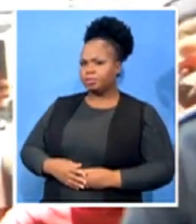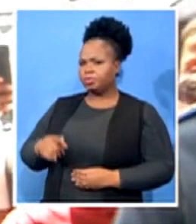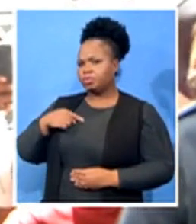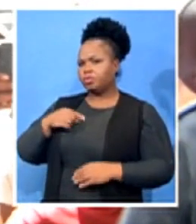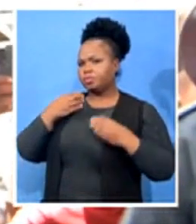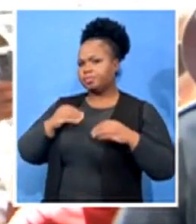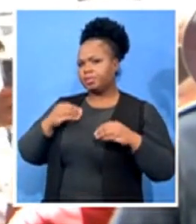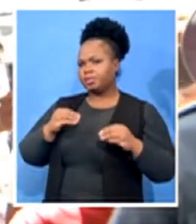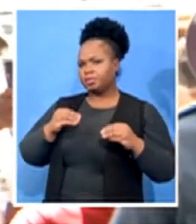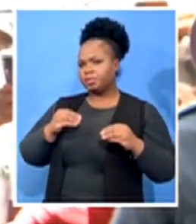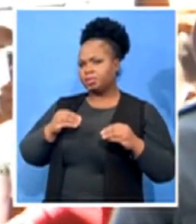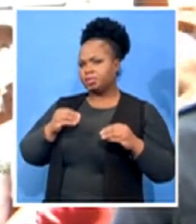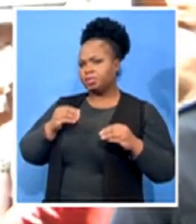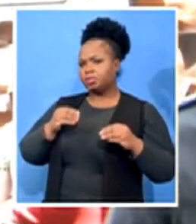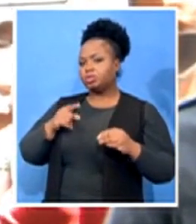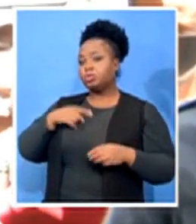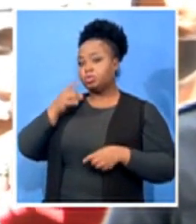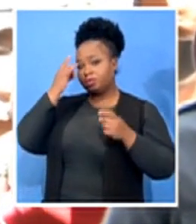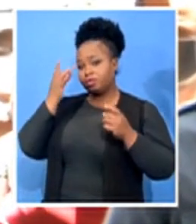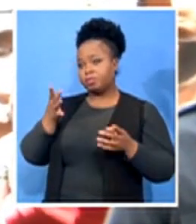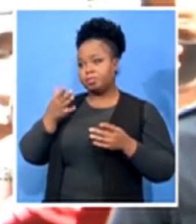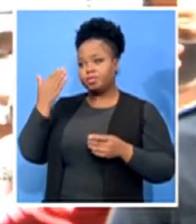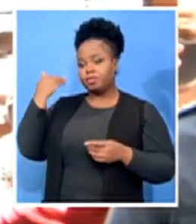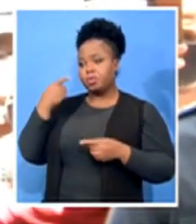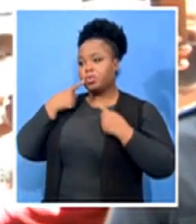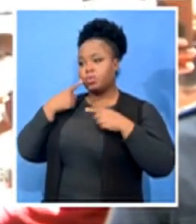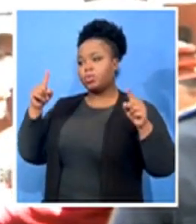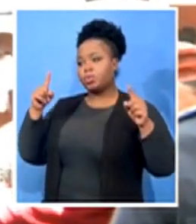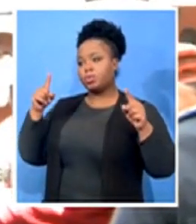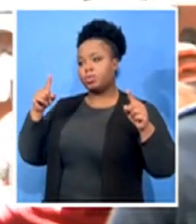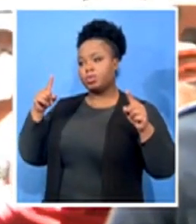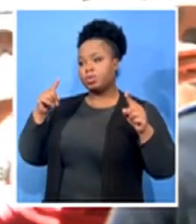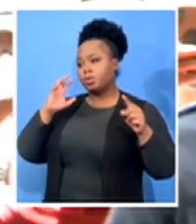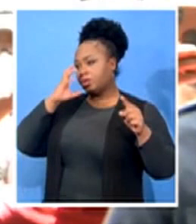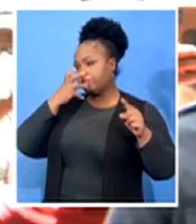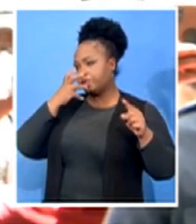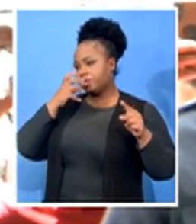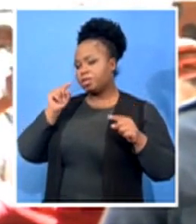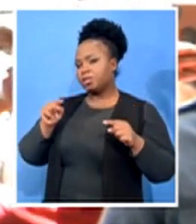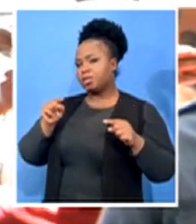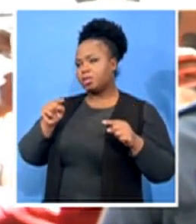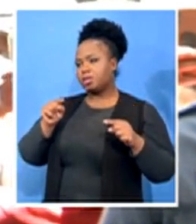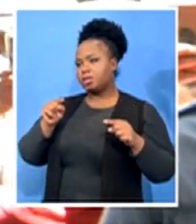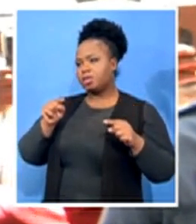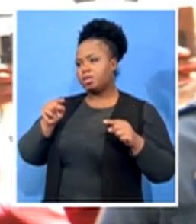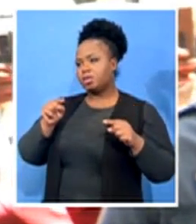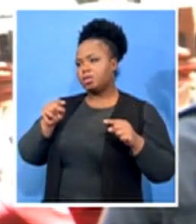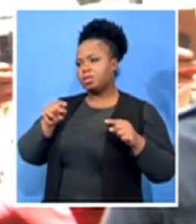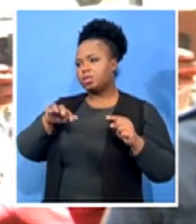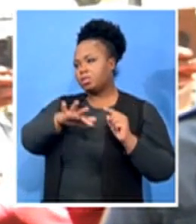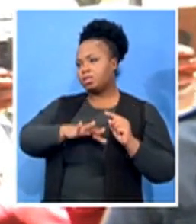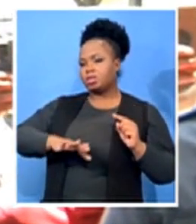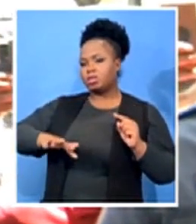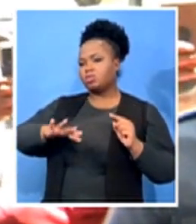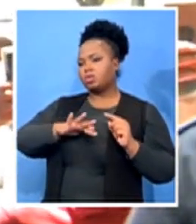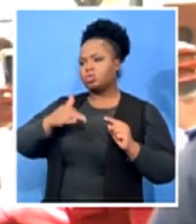talking about that Bloemfontein is one of the inland areas that have many infections. Well,